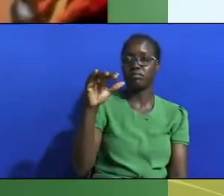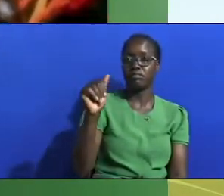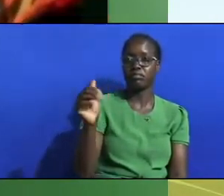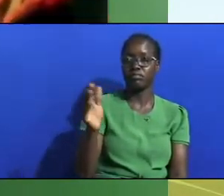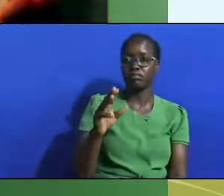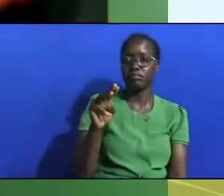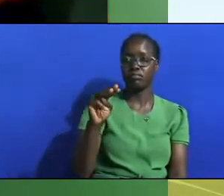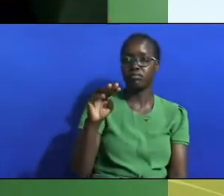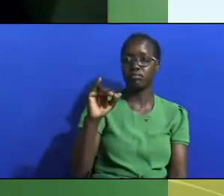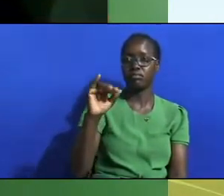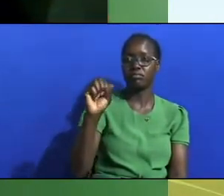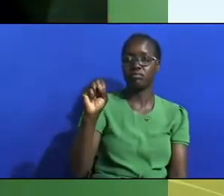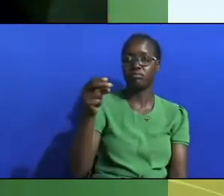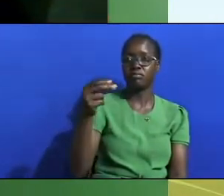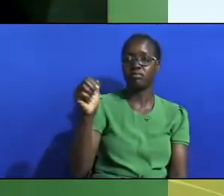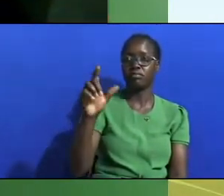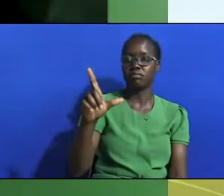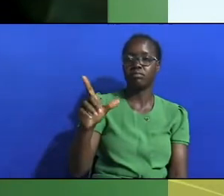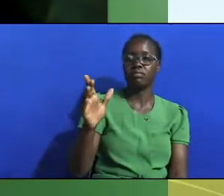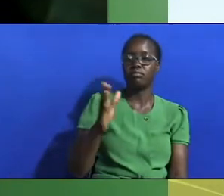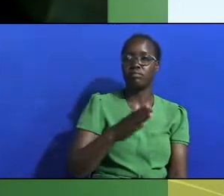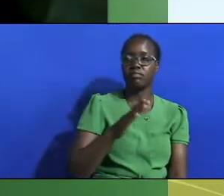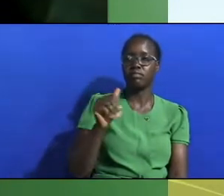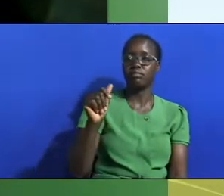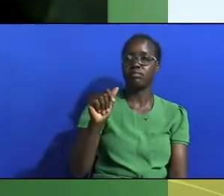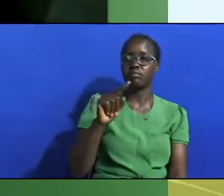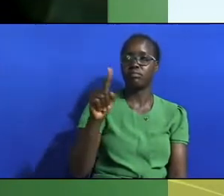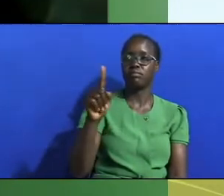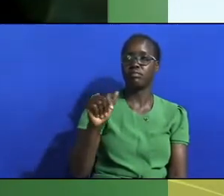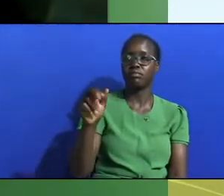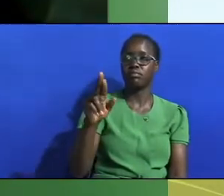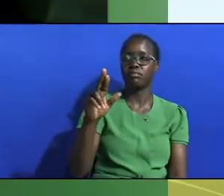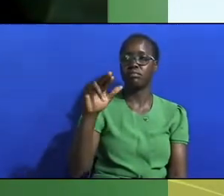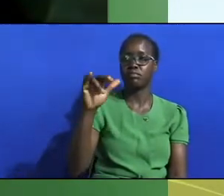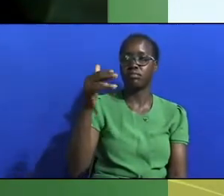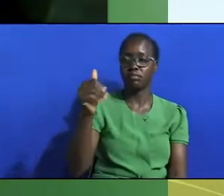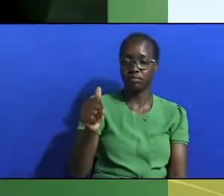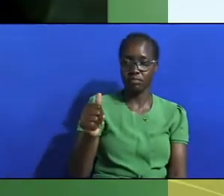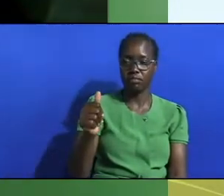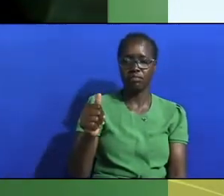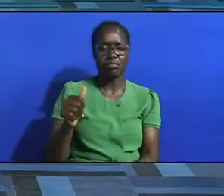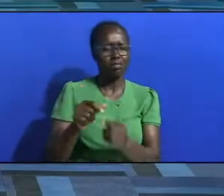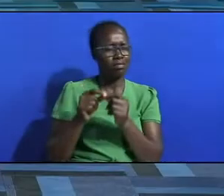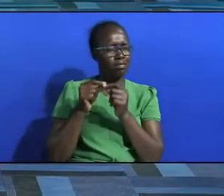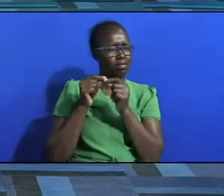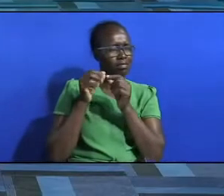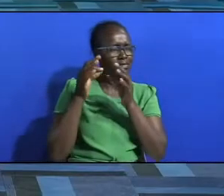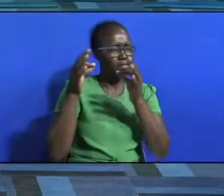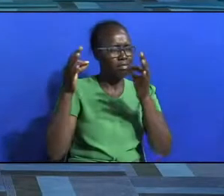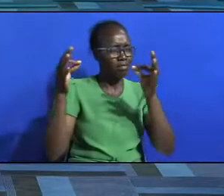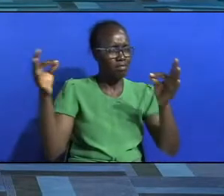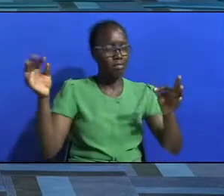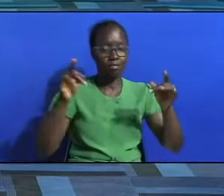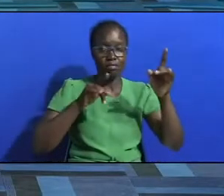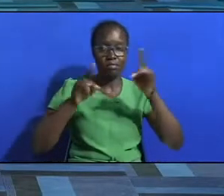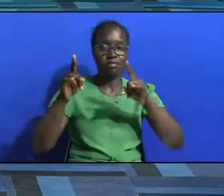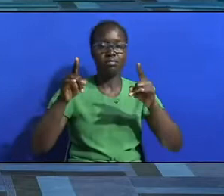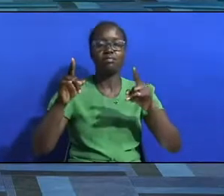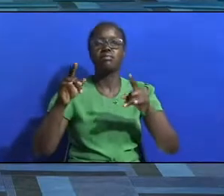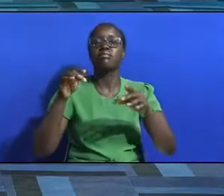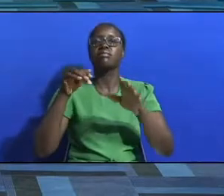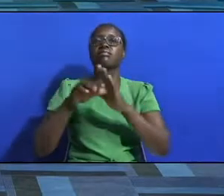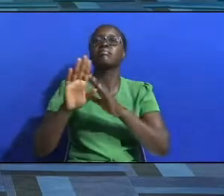and Azariah. And after a long trip, they got to Babylon. They were so